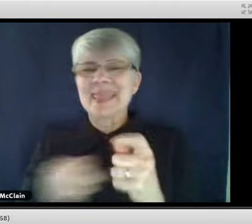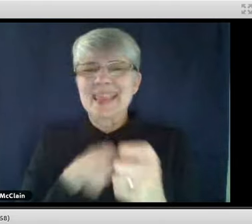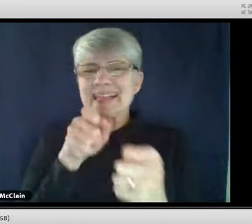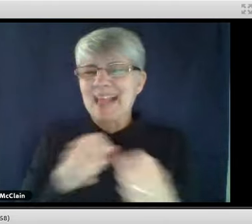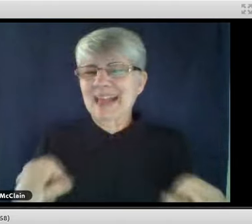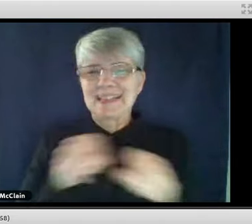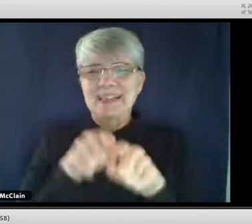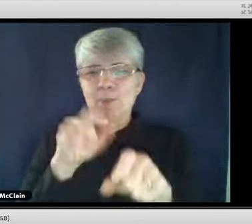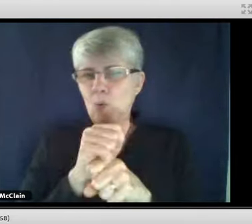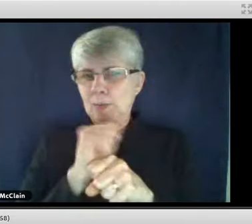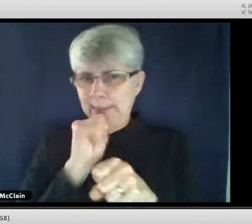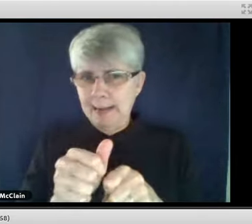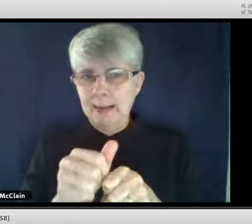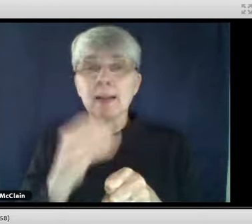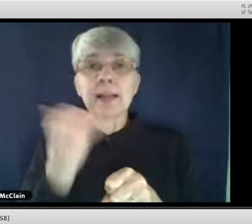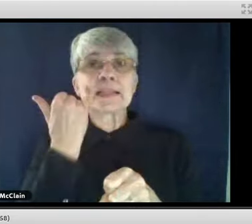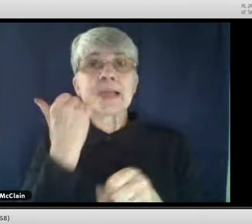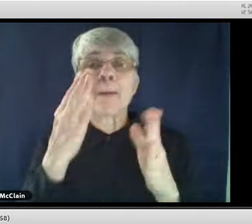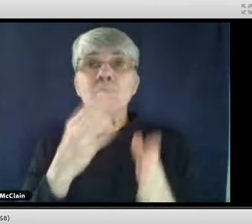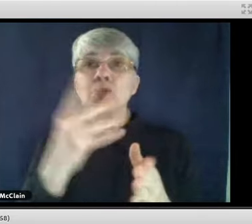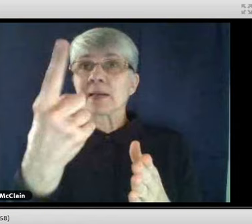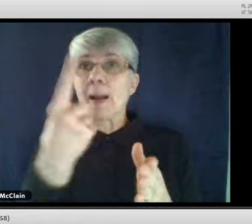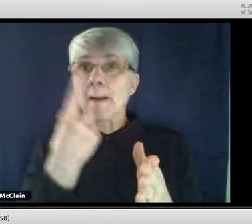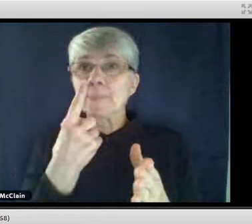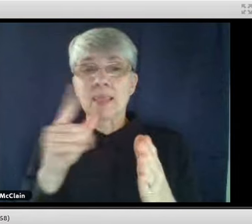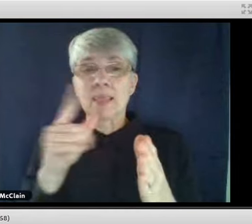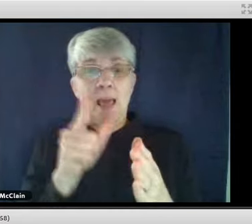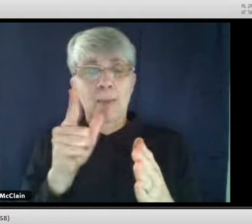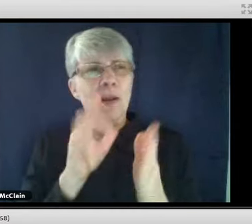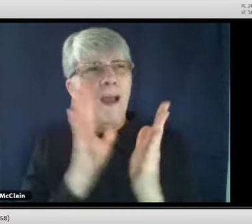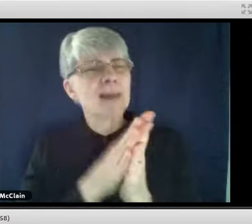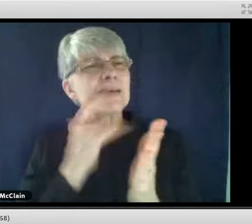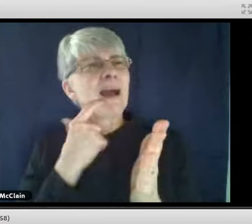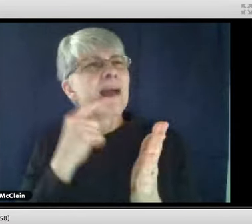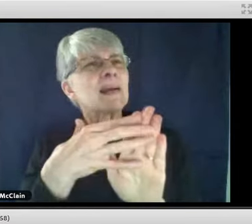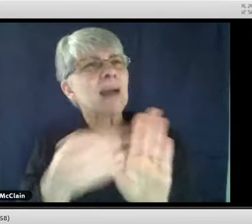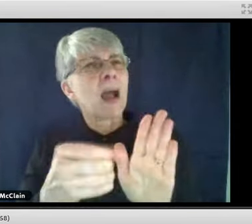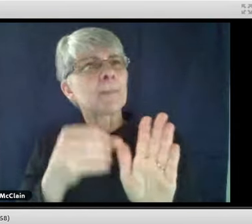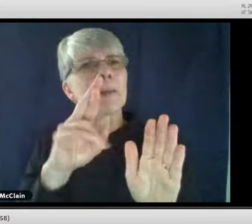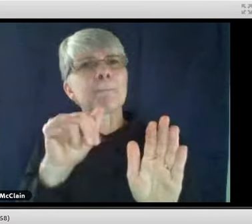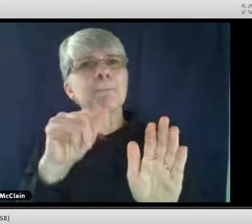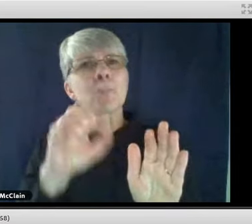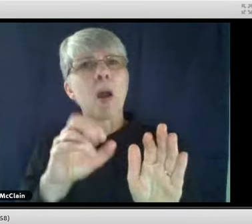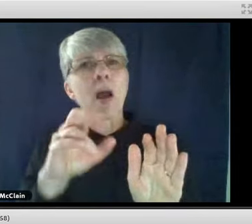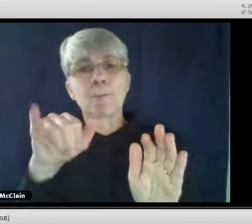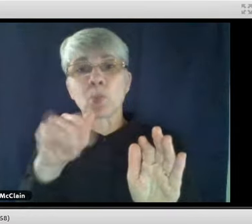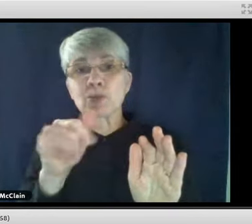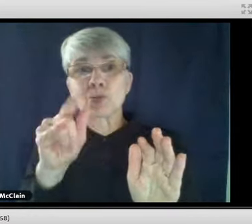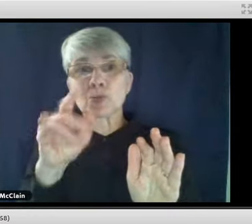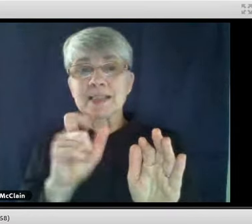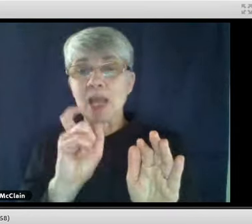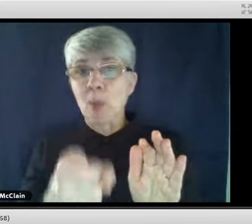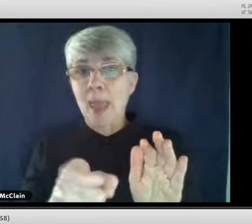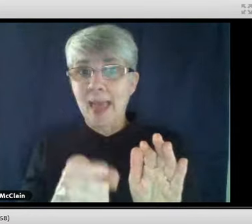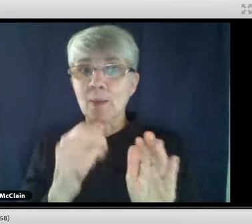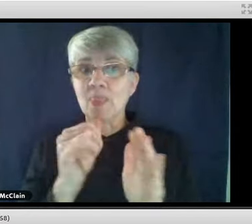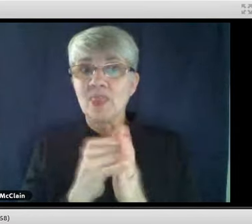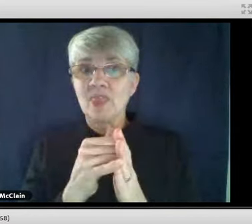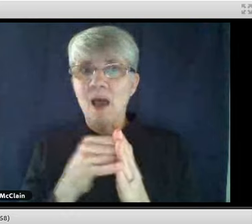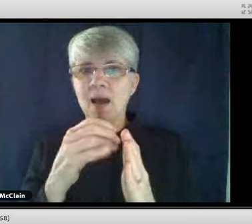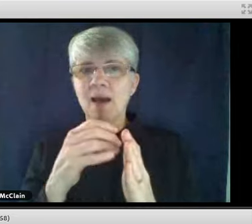someone, like a patron at your library, comes in and asks, I need a copy of Pride and Prejudice, and you hand them the board book, the